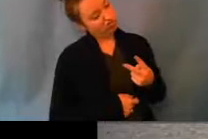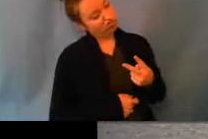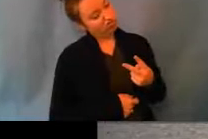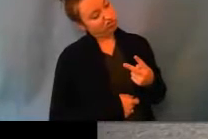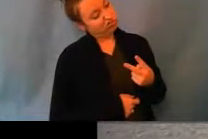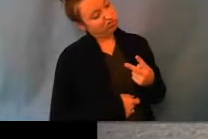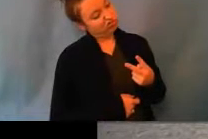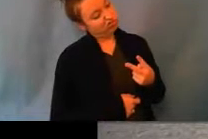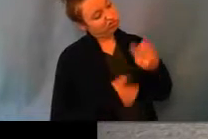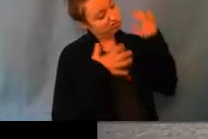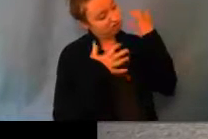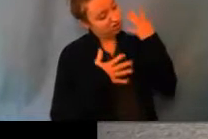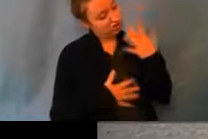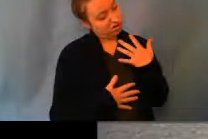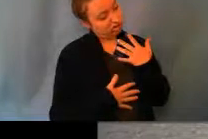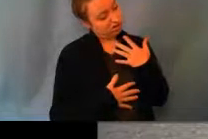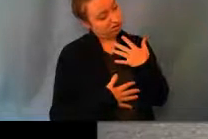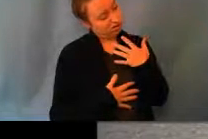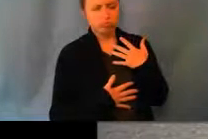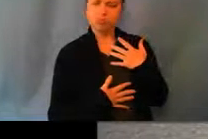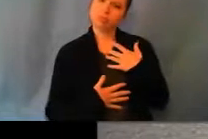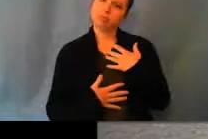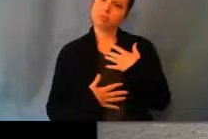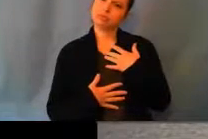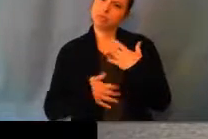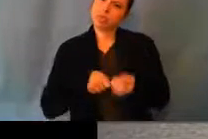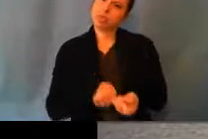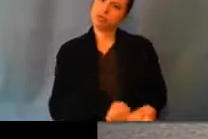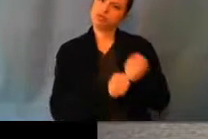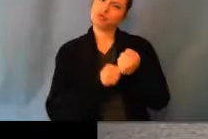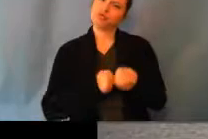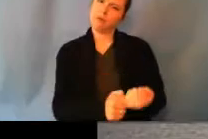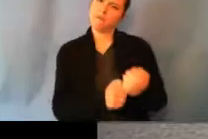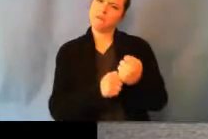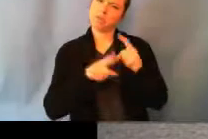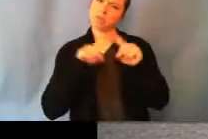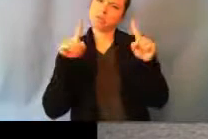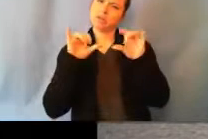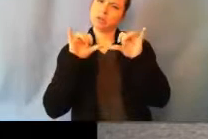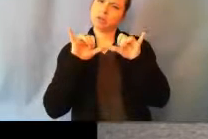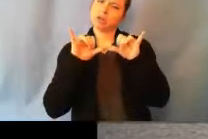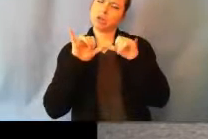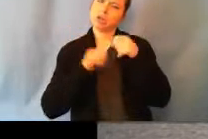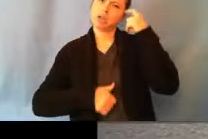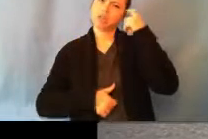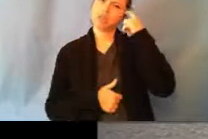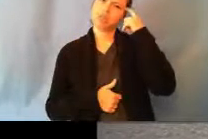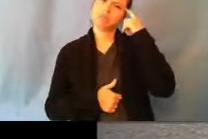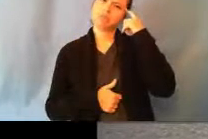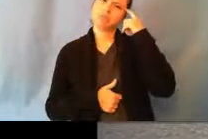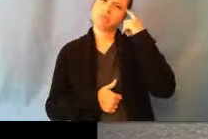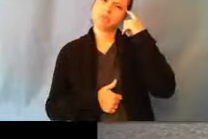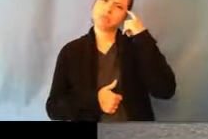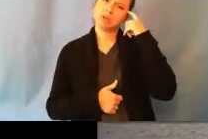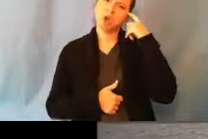said Juan sadly. Did they use the same size shovels? No, so Sarah was